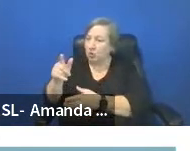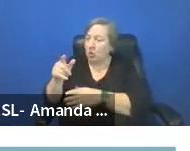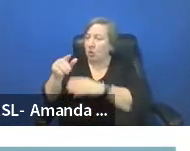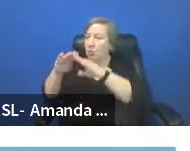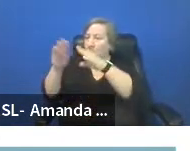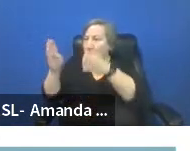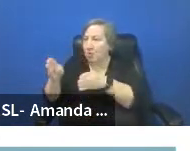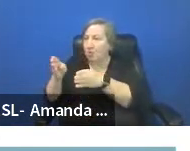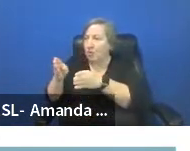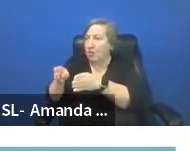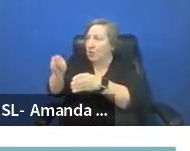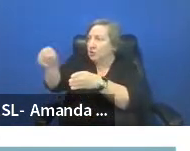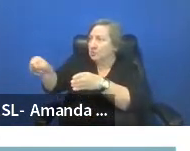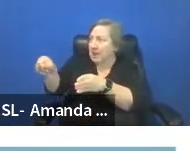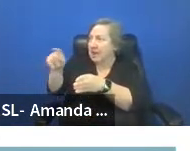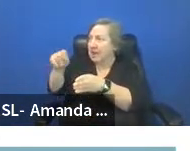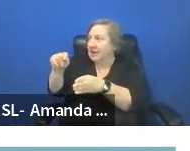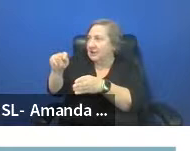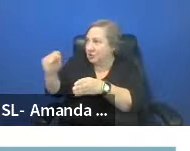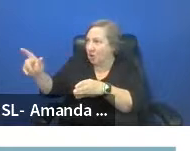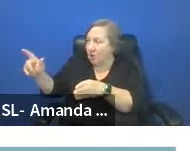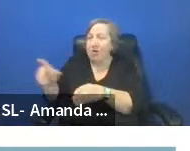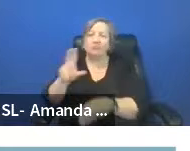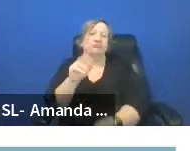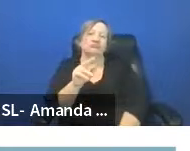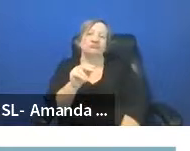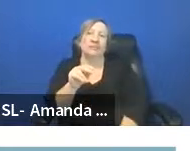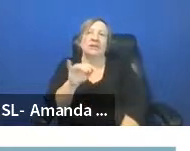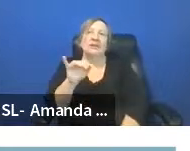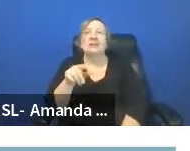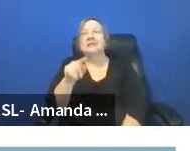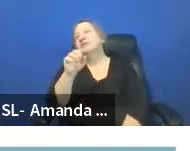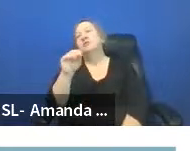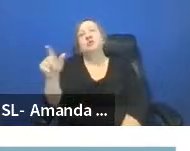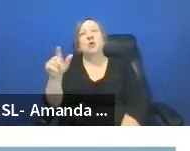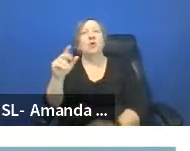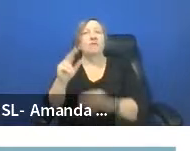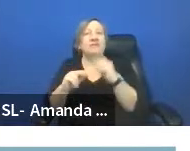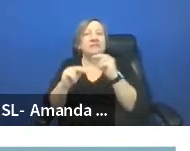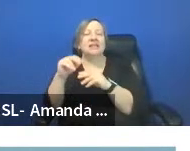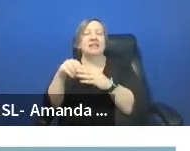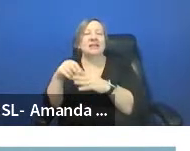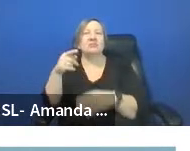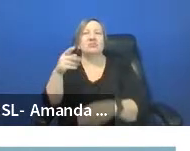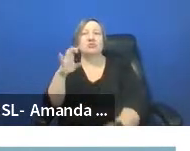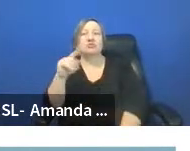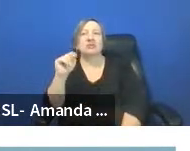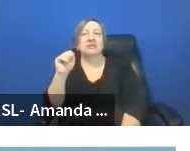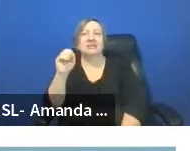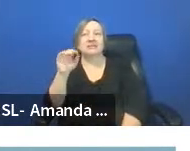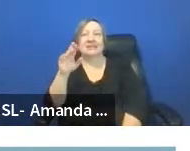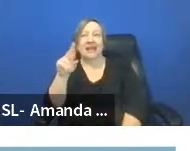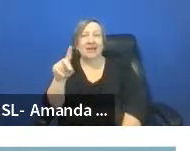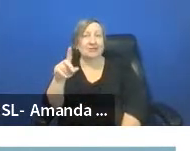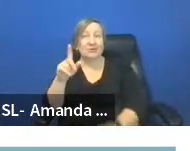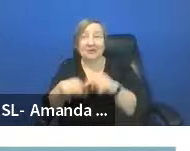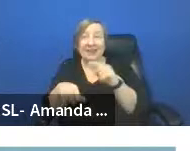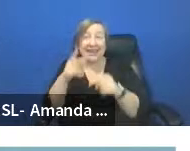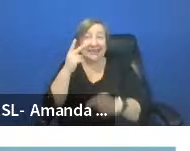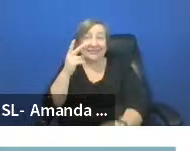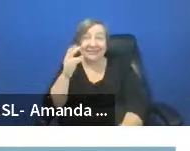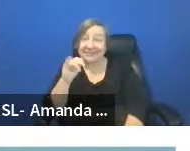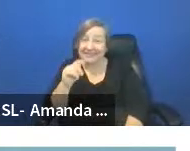toll? No, we won't. This is a toll facility up in Puget Sound, and you can barely see it, but if you